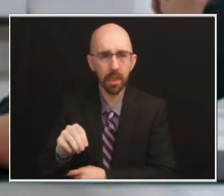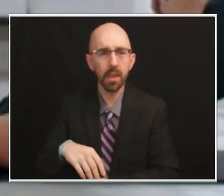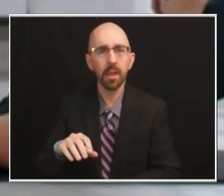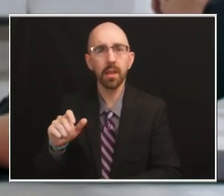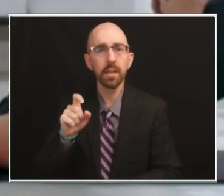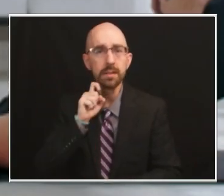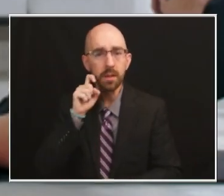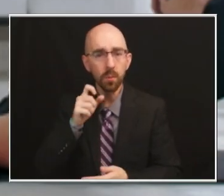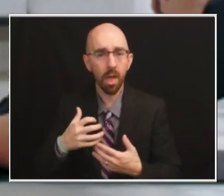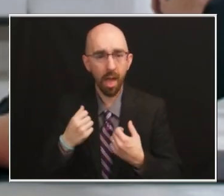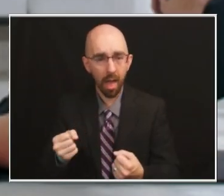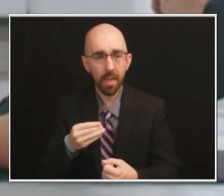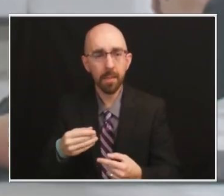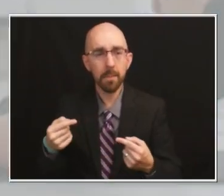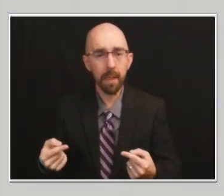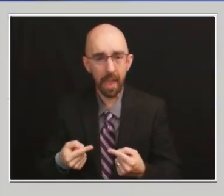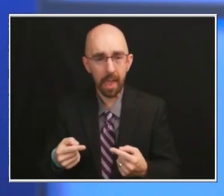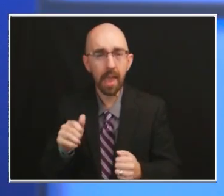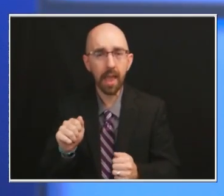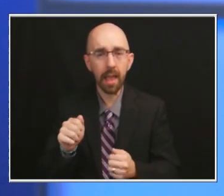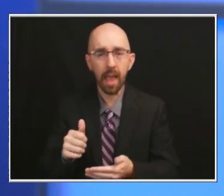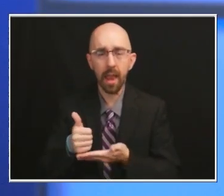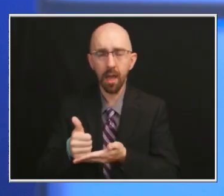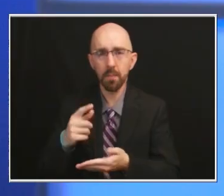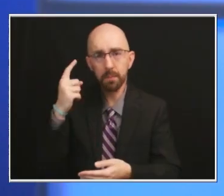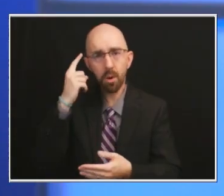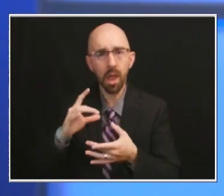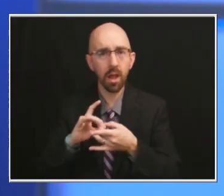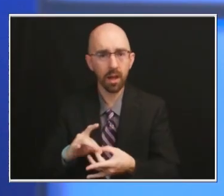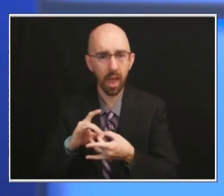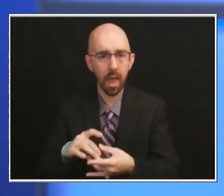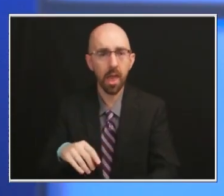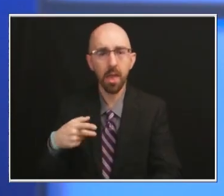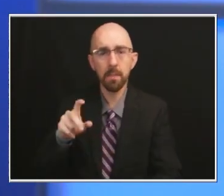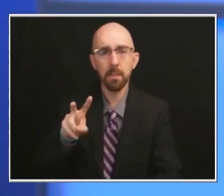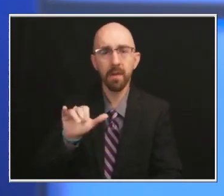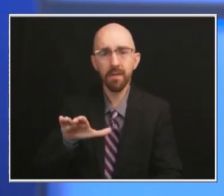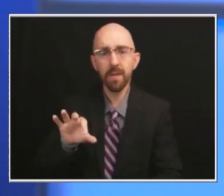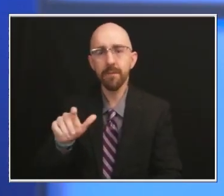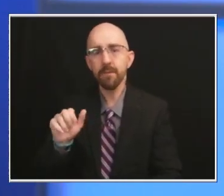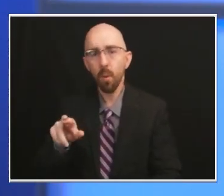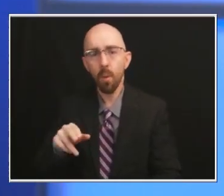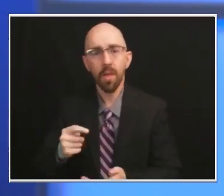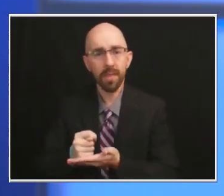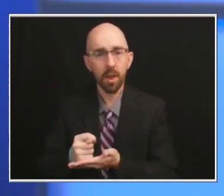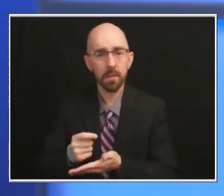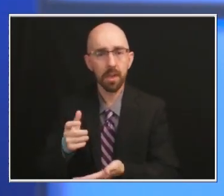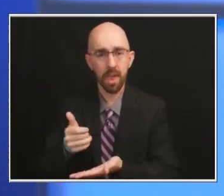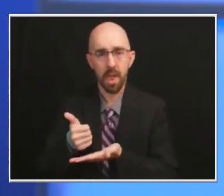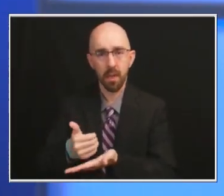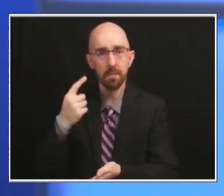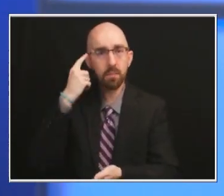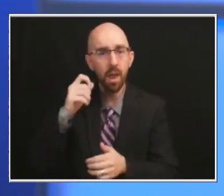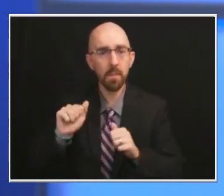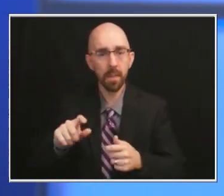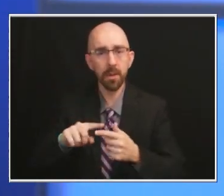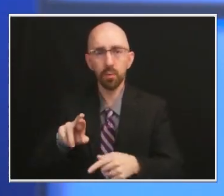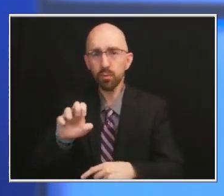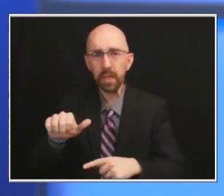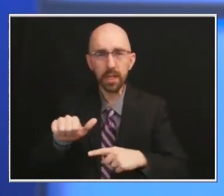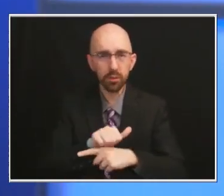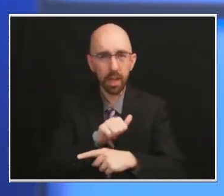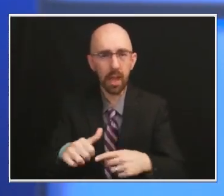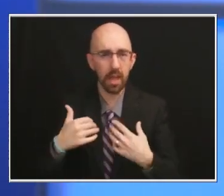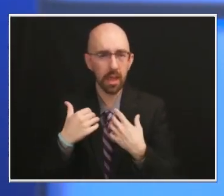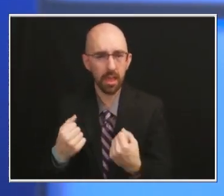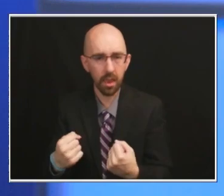and here's how it connects with the brain. Pelvic floor therapy begins with the brain's ability to retrain and heal, and